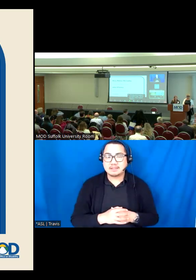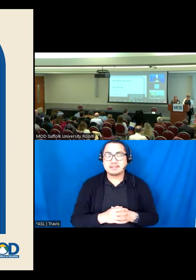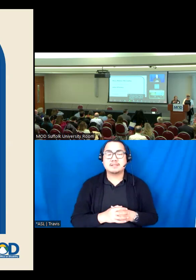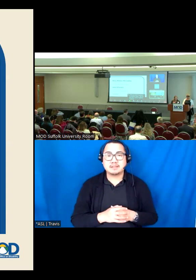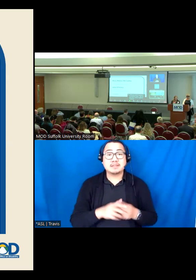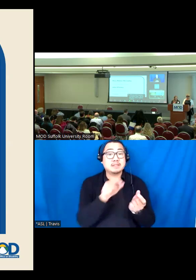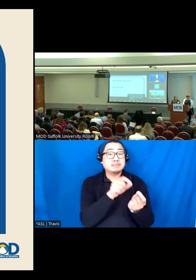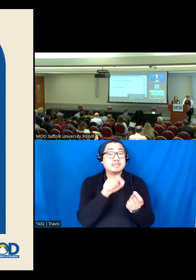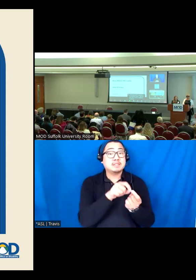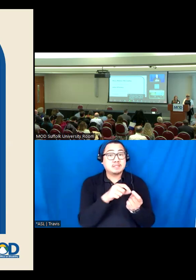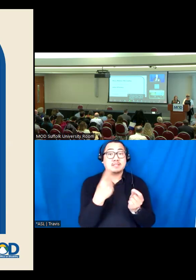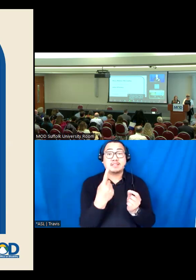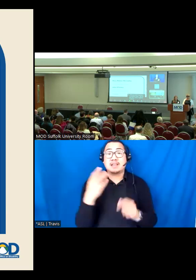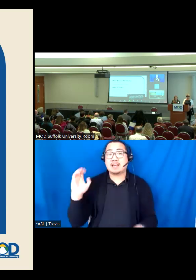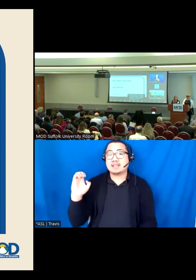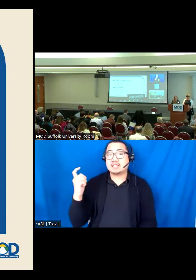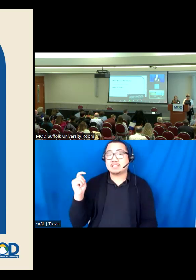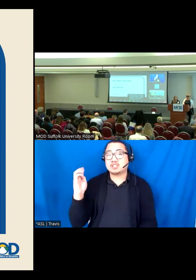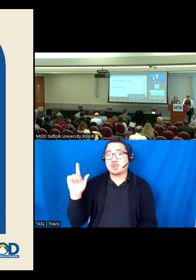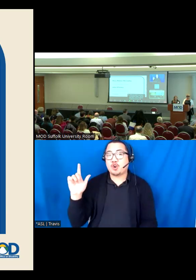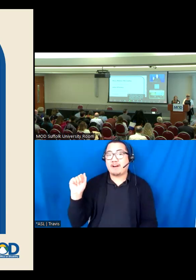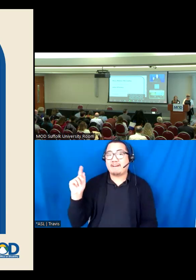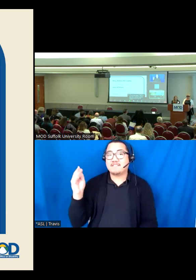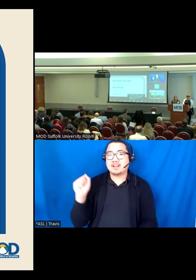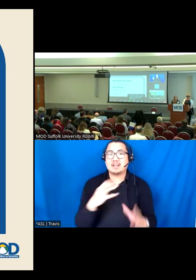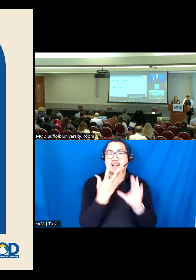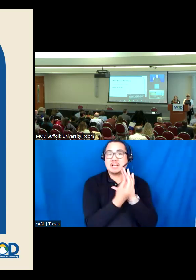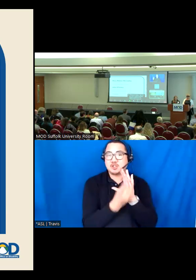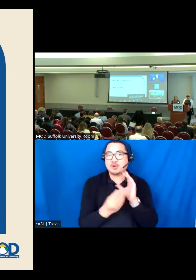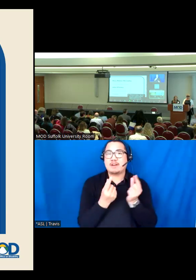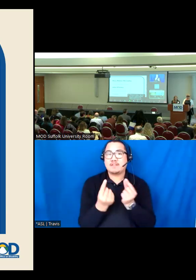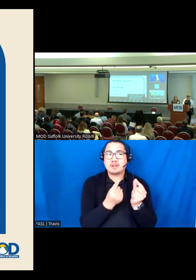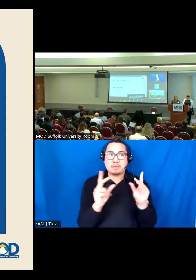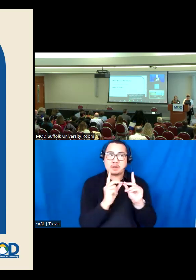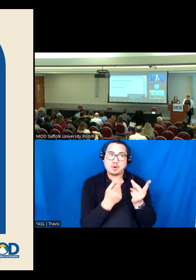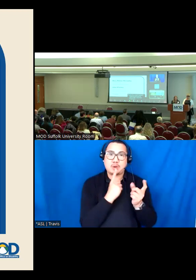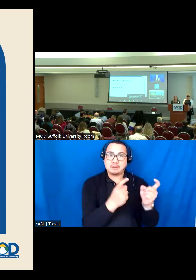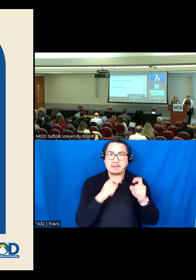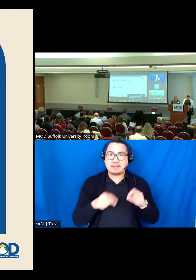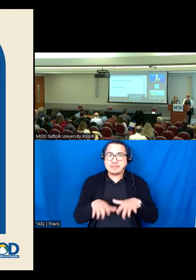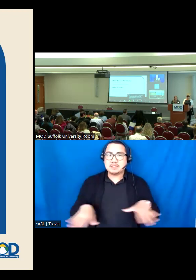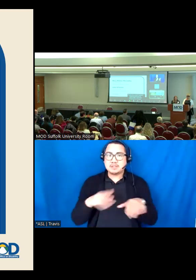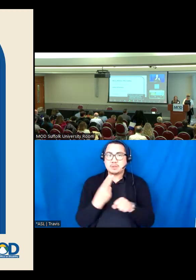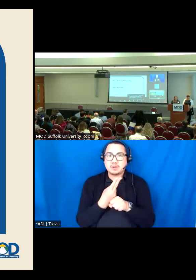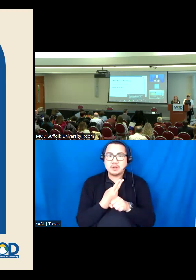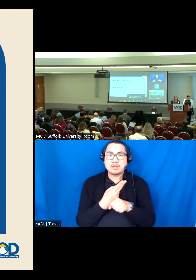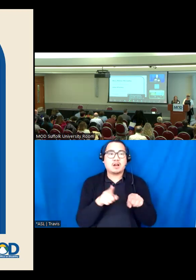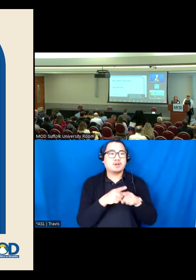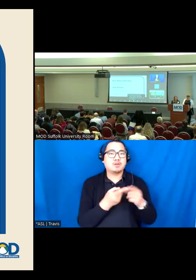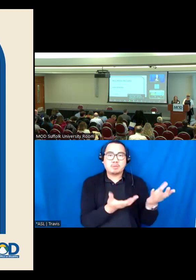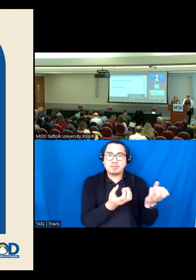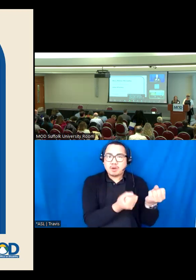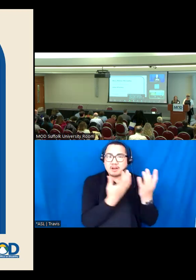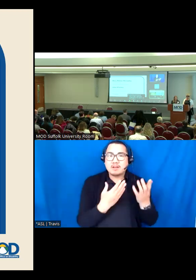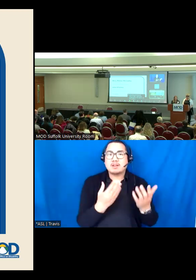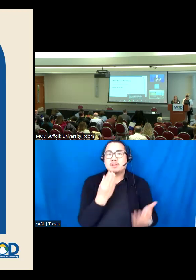Specifically, the External Affairs Department actually gave us the space to use and provided the continental breakfast and